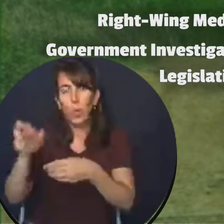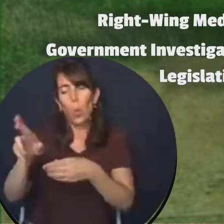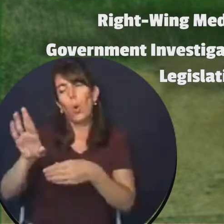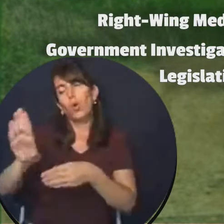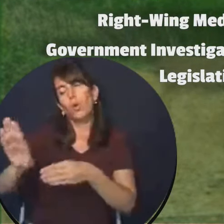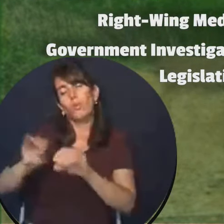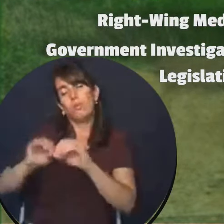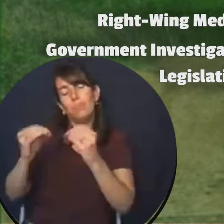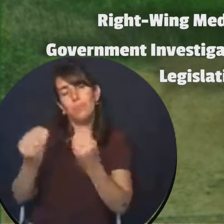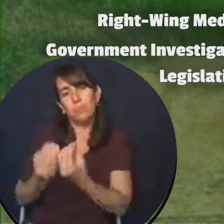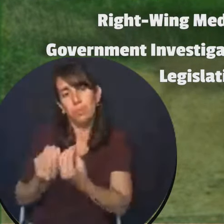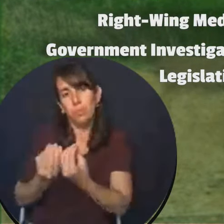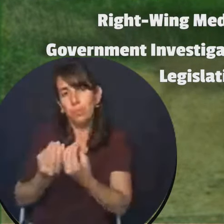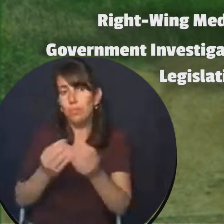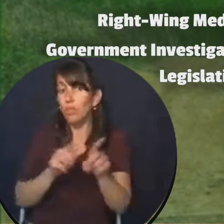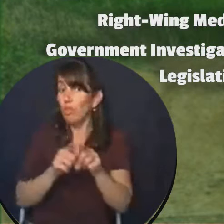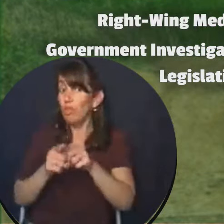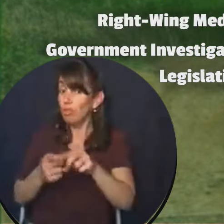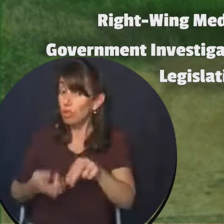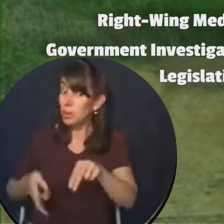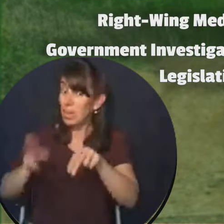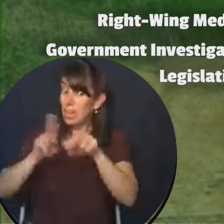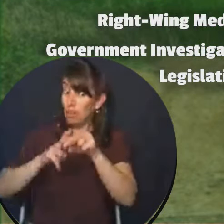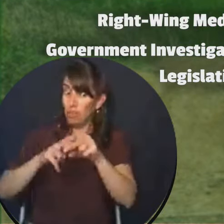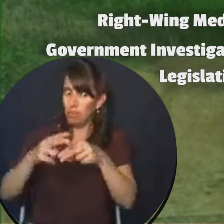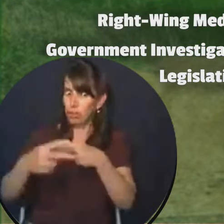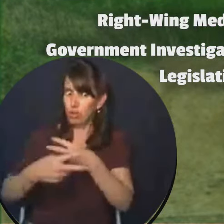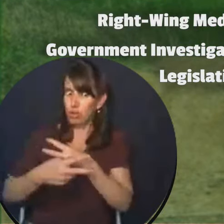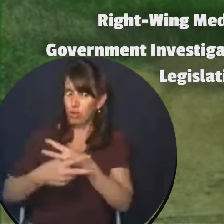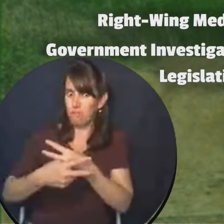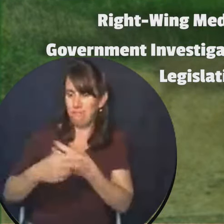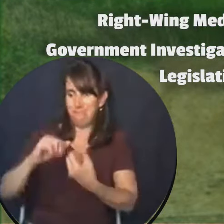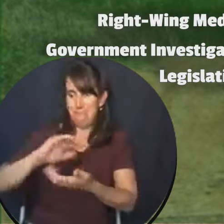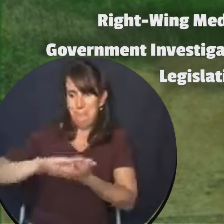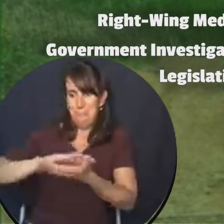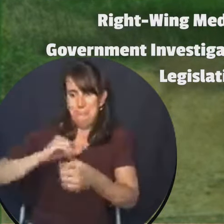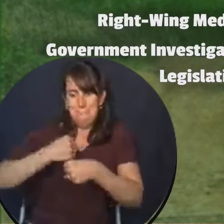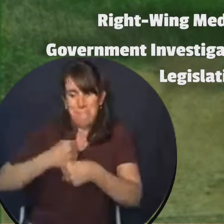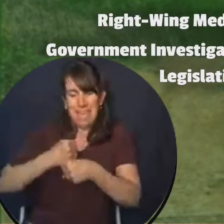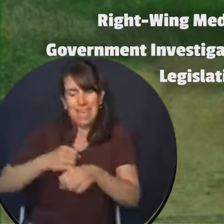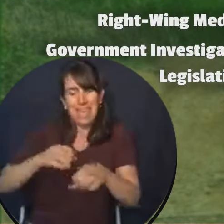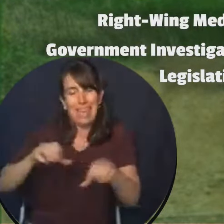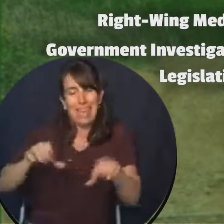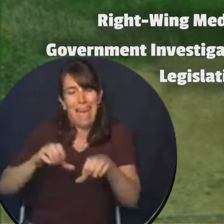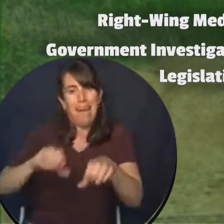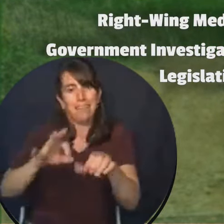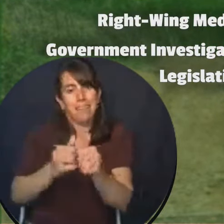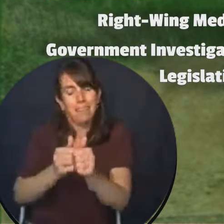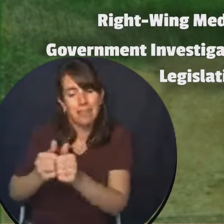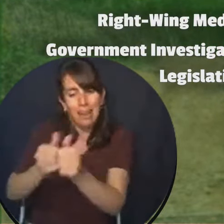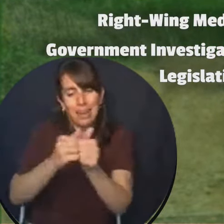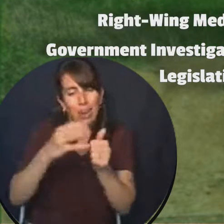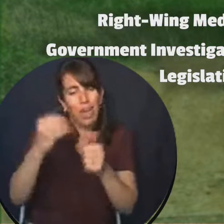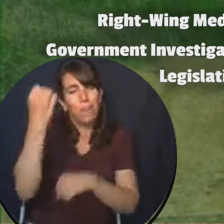the criminalization of mutual aid through criminalizing or regulating acts of solidarity and protest. You know, one of the things Kamau